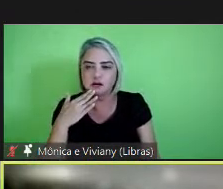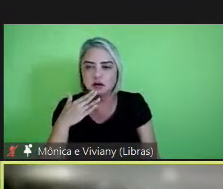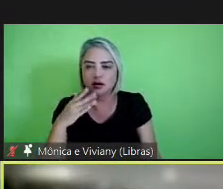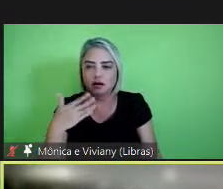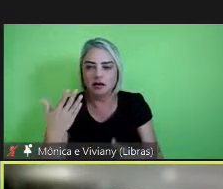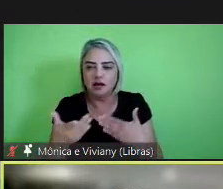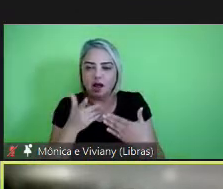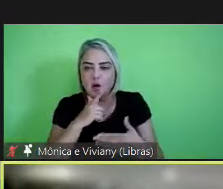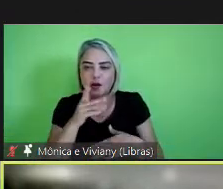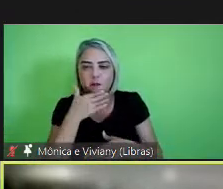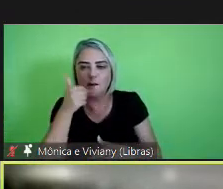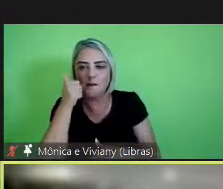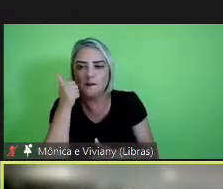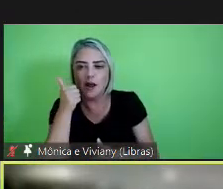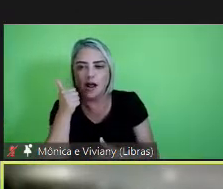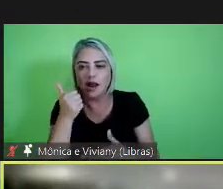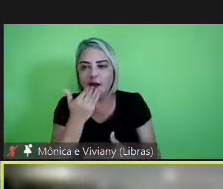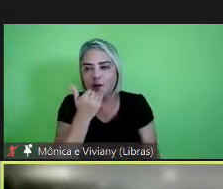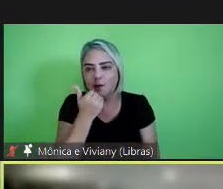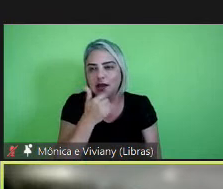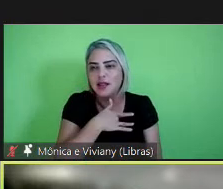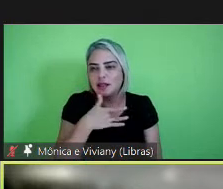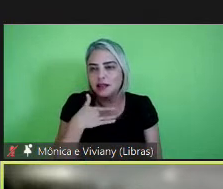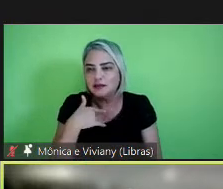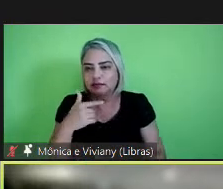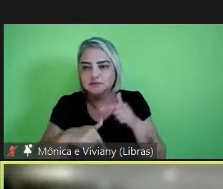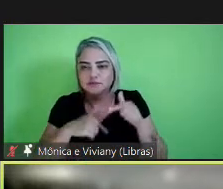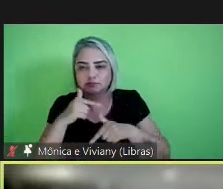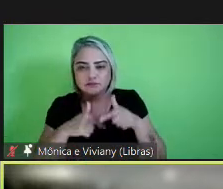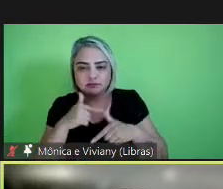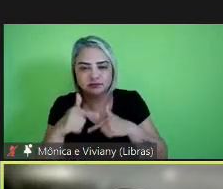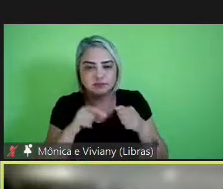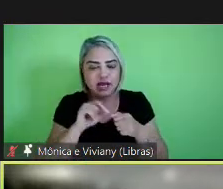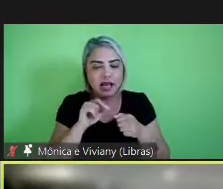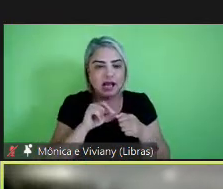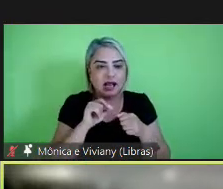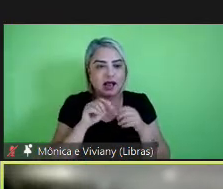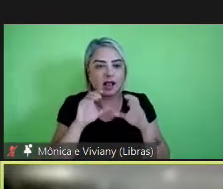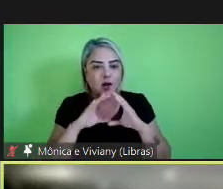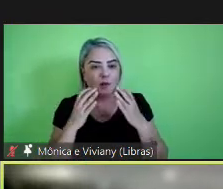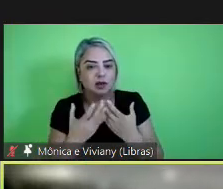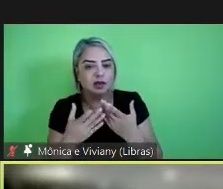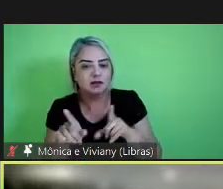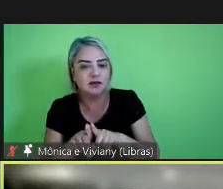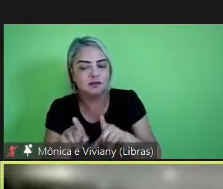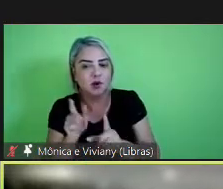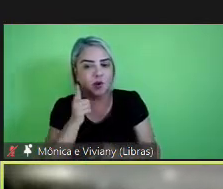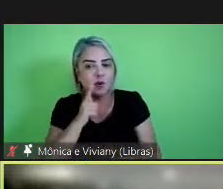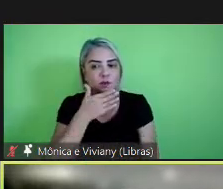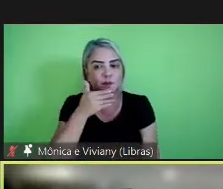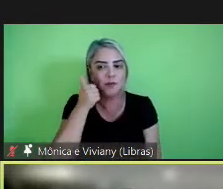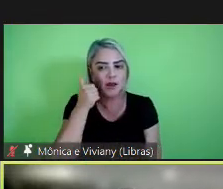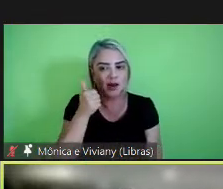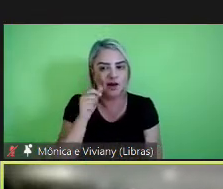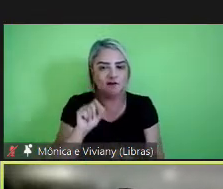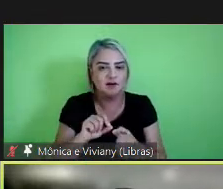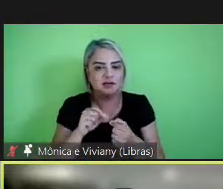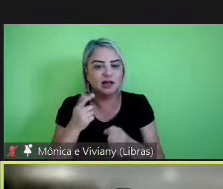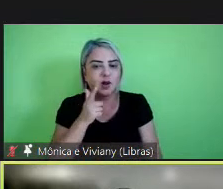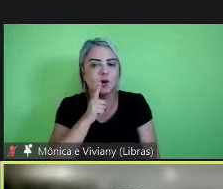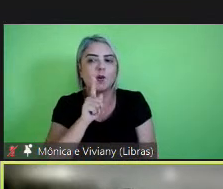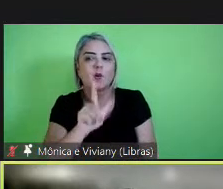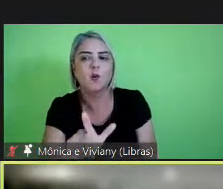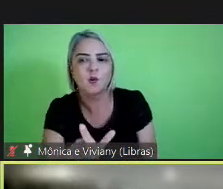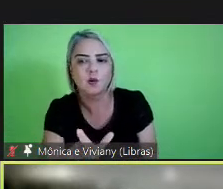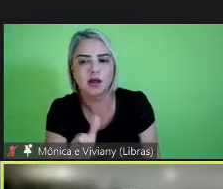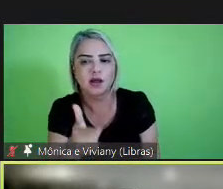we'll touch on some of the work that we're doing in this country to make that happen. But we've created